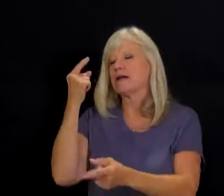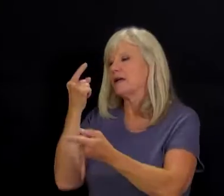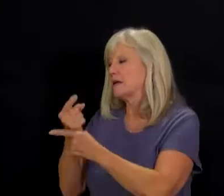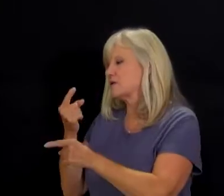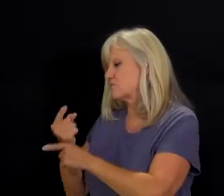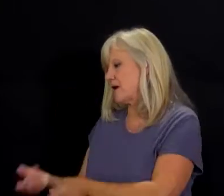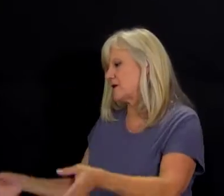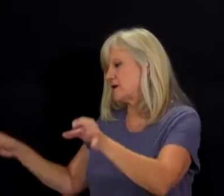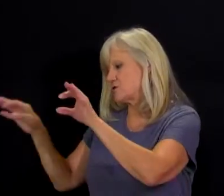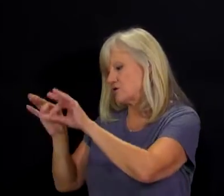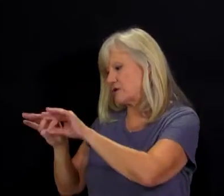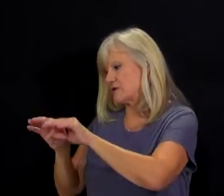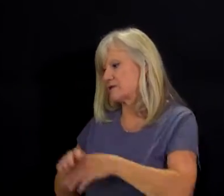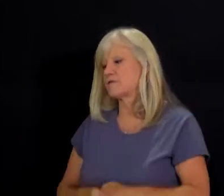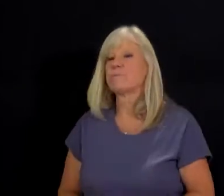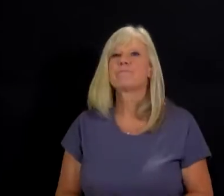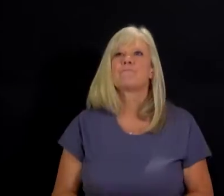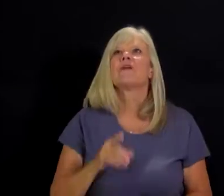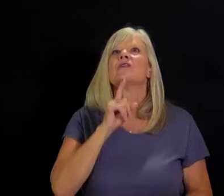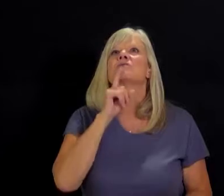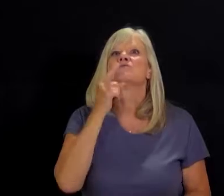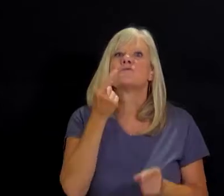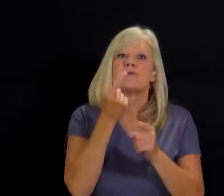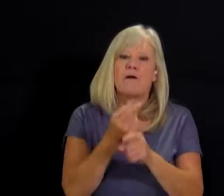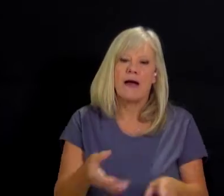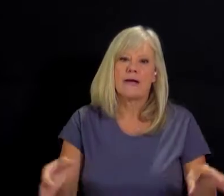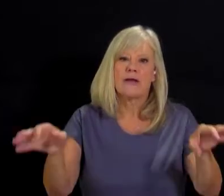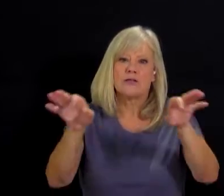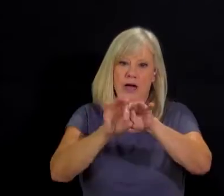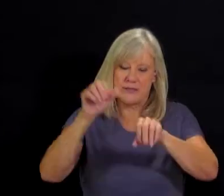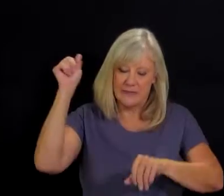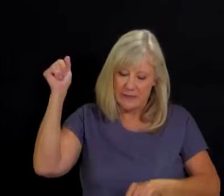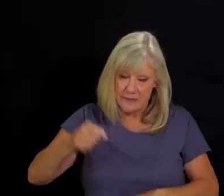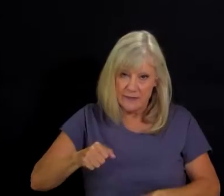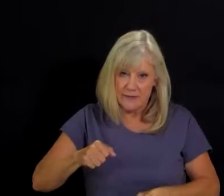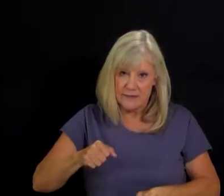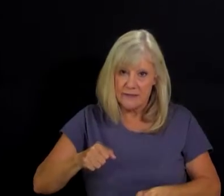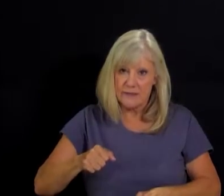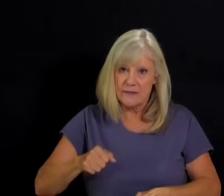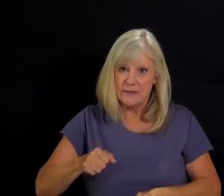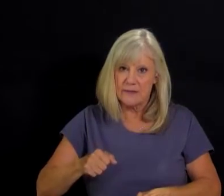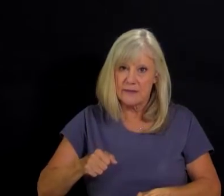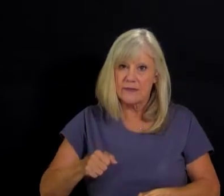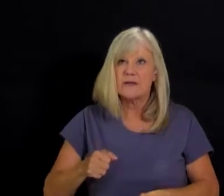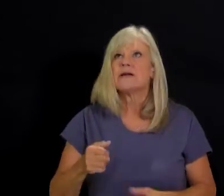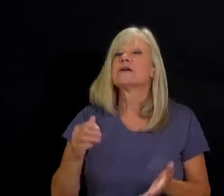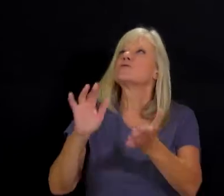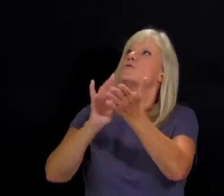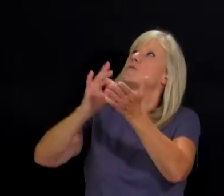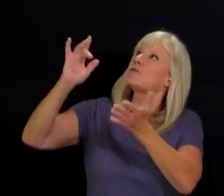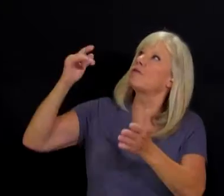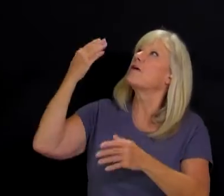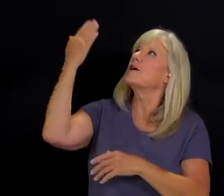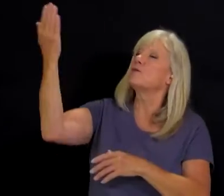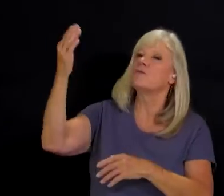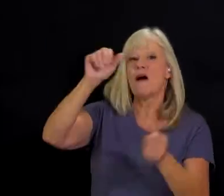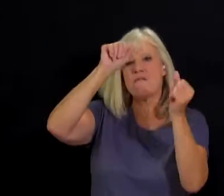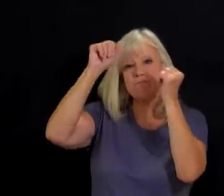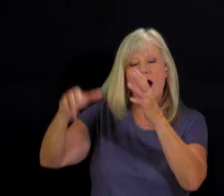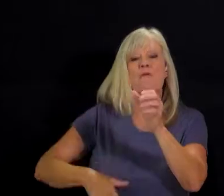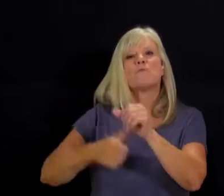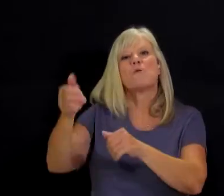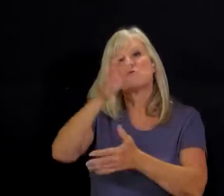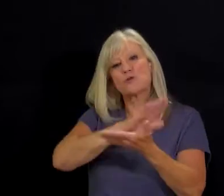God. It is right and just. It is truly right to give you thanks, truly just to give you glory, Father most holy, for you are the